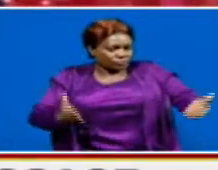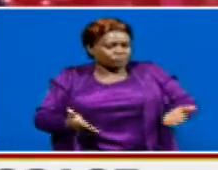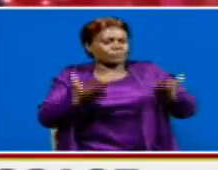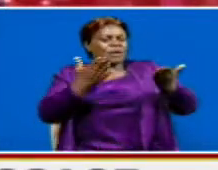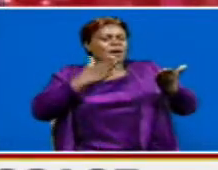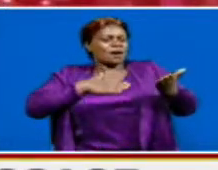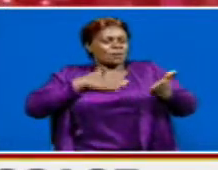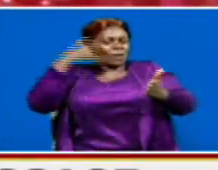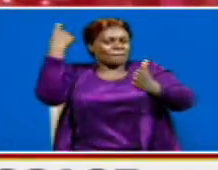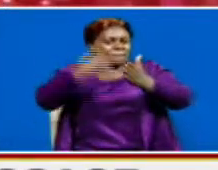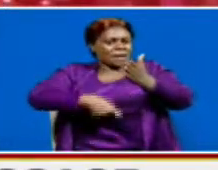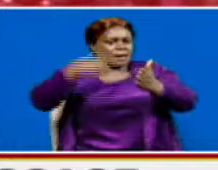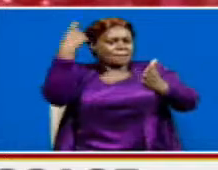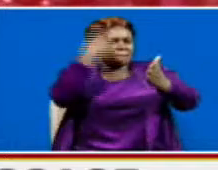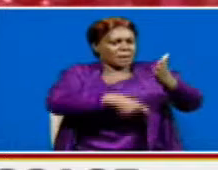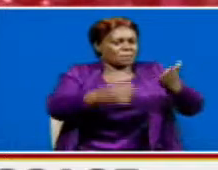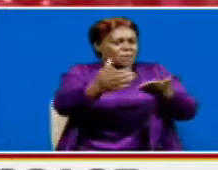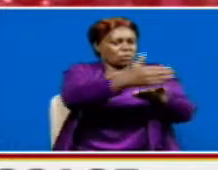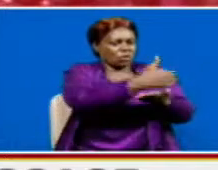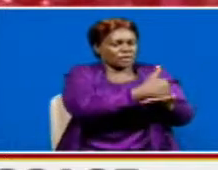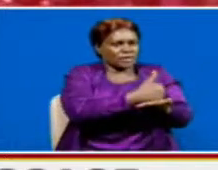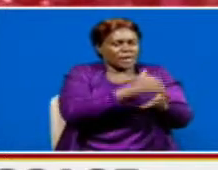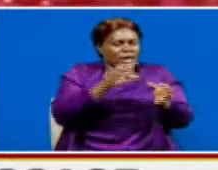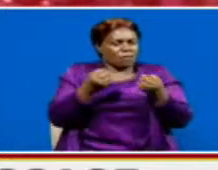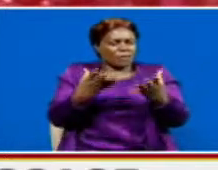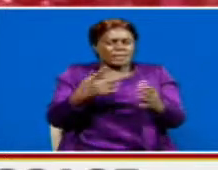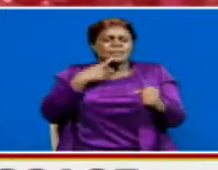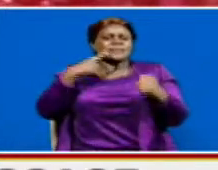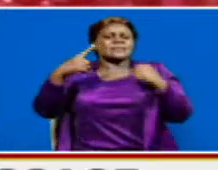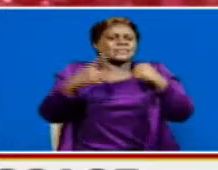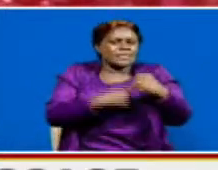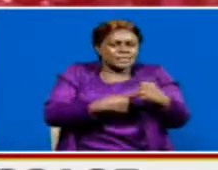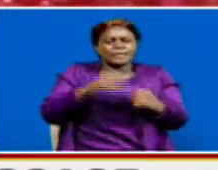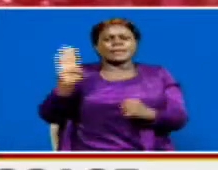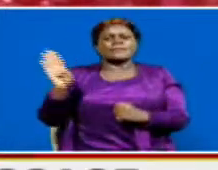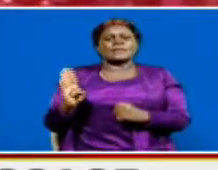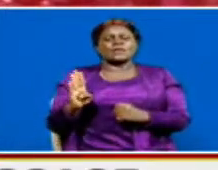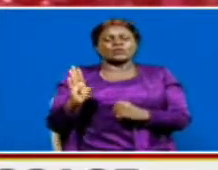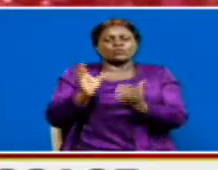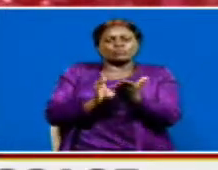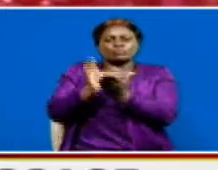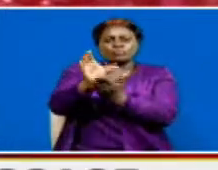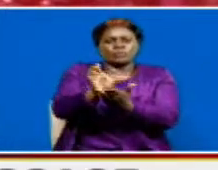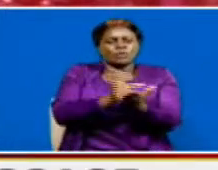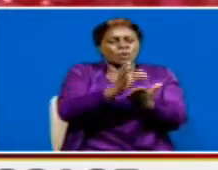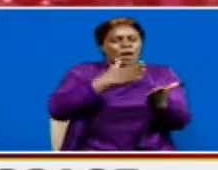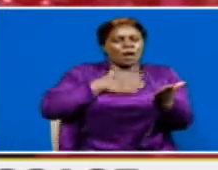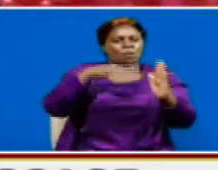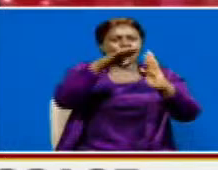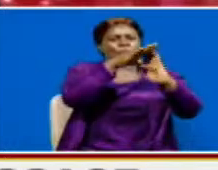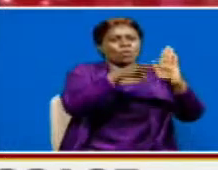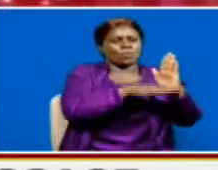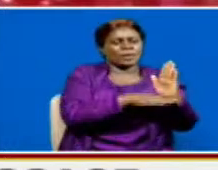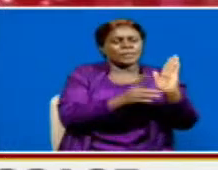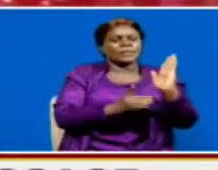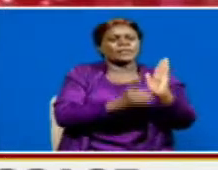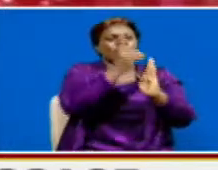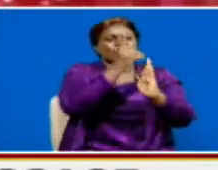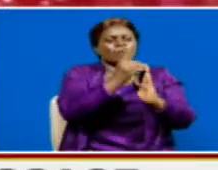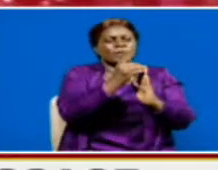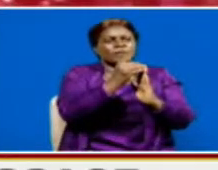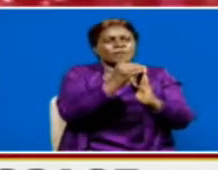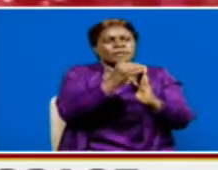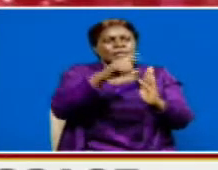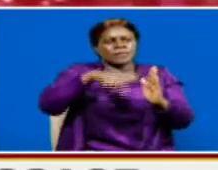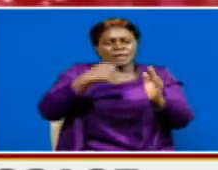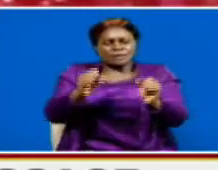our tax revenues by Kenya shillings 600 billion to fund our programs and development so